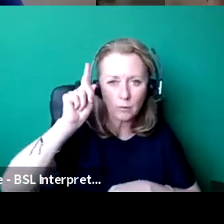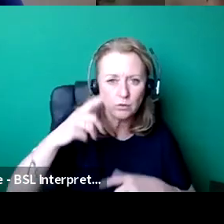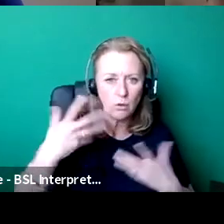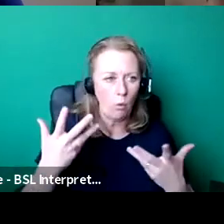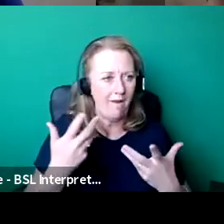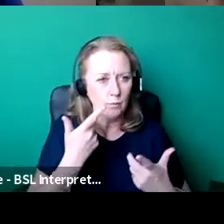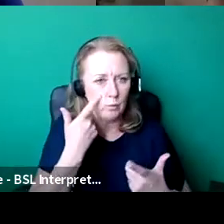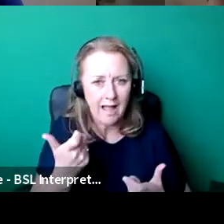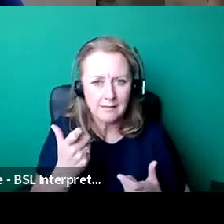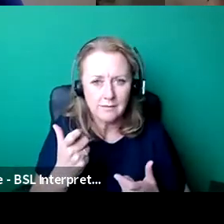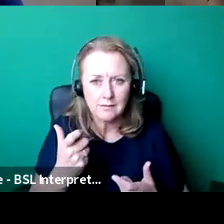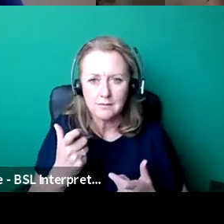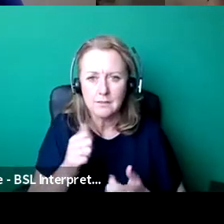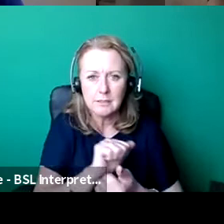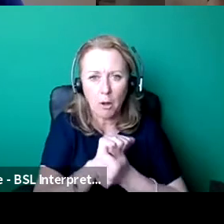job.